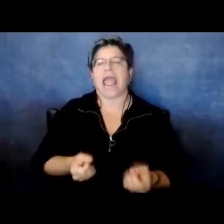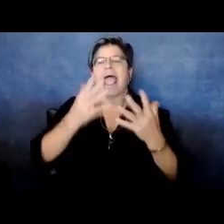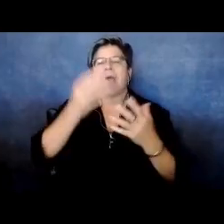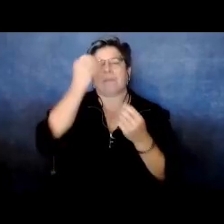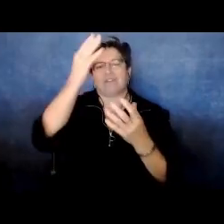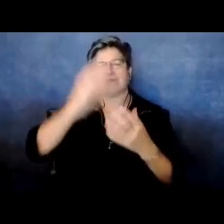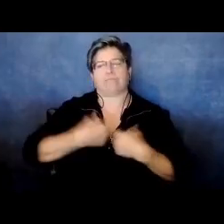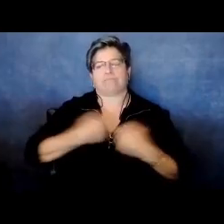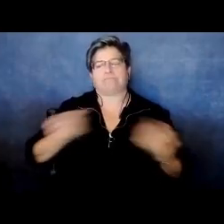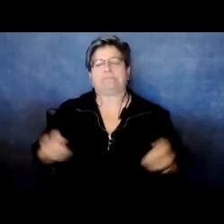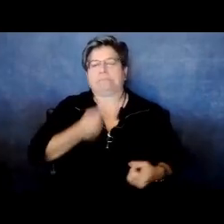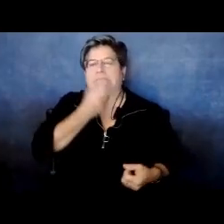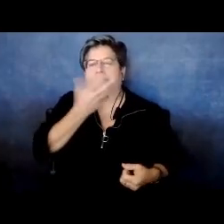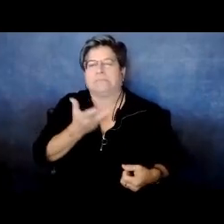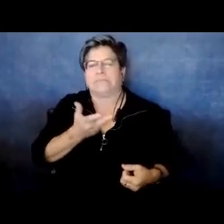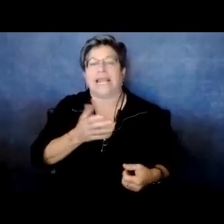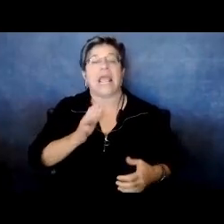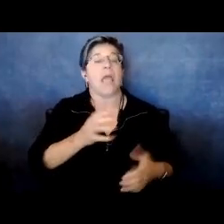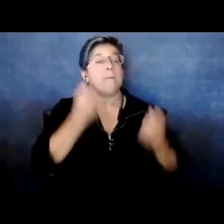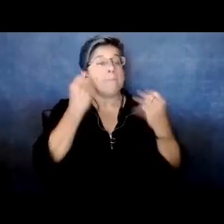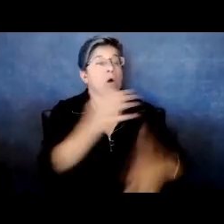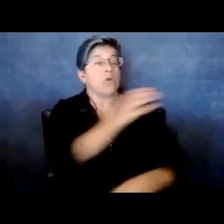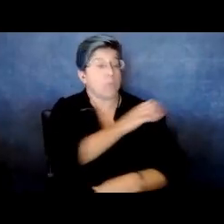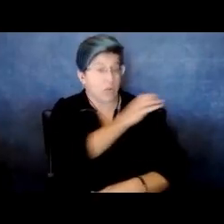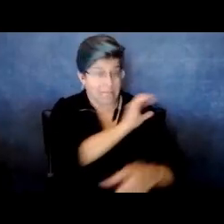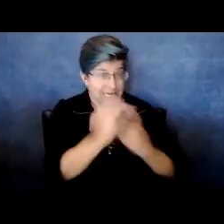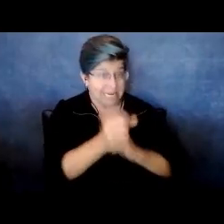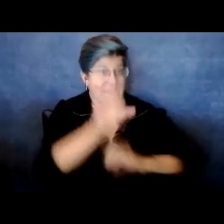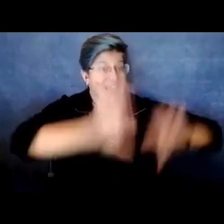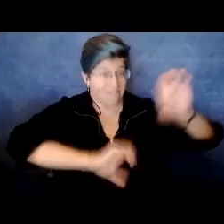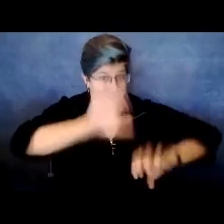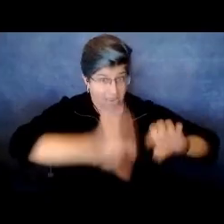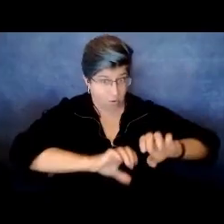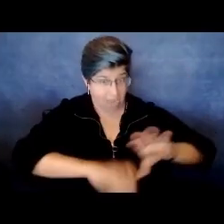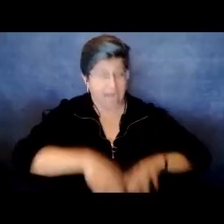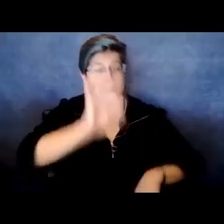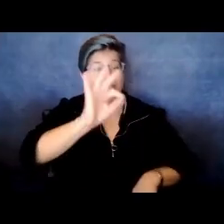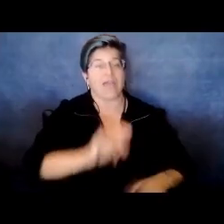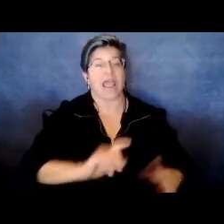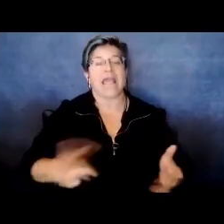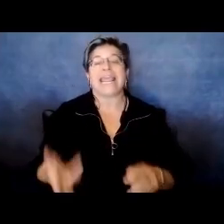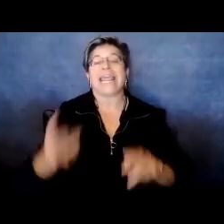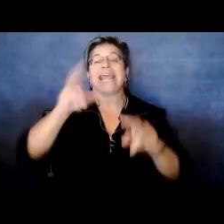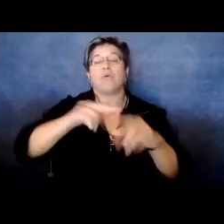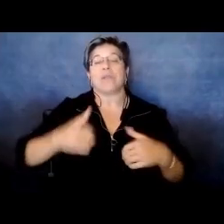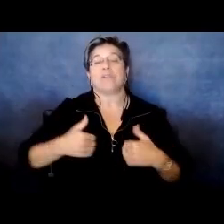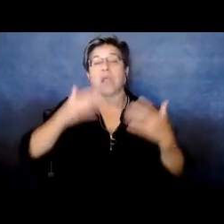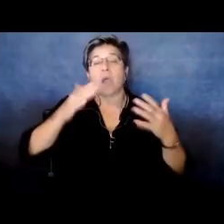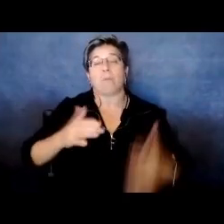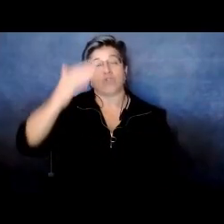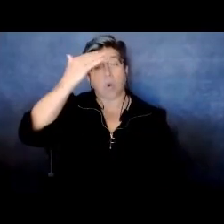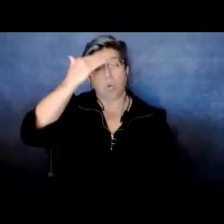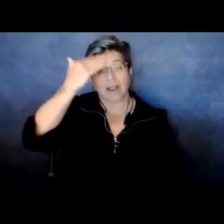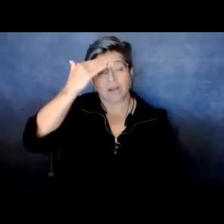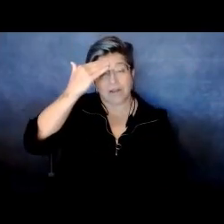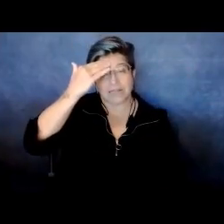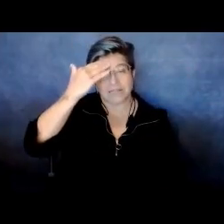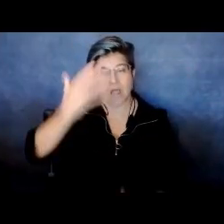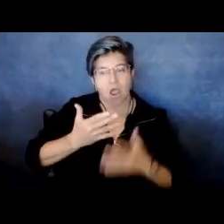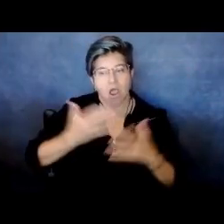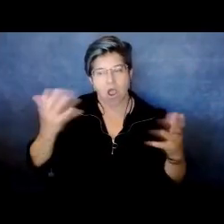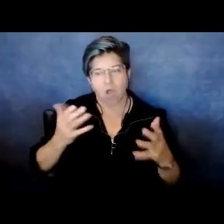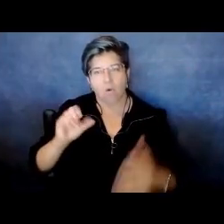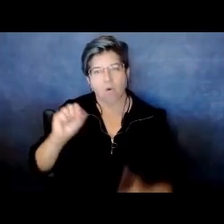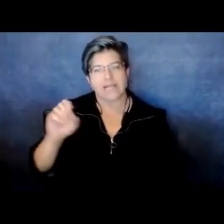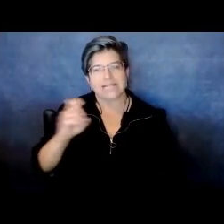been evaluated in multiple clinical settings and found to increase a young person's awareness of what